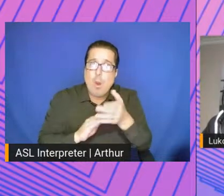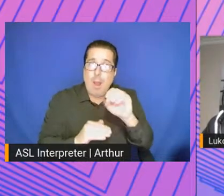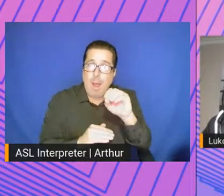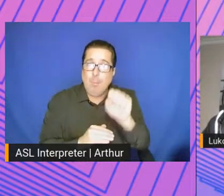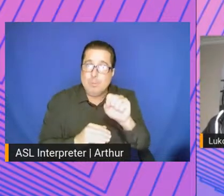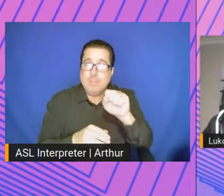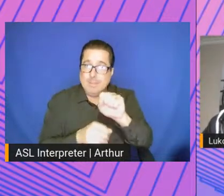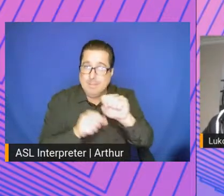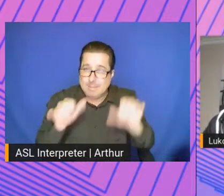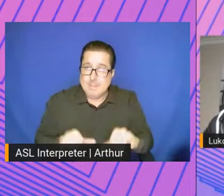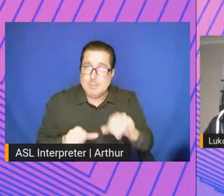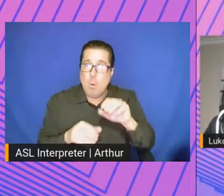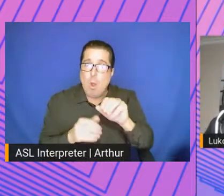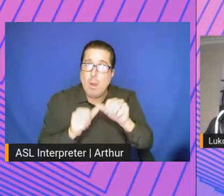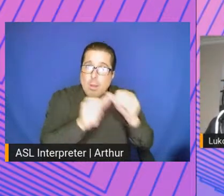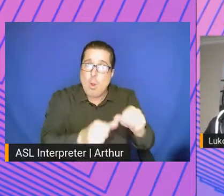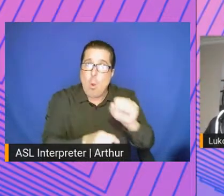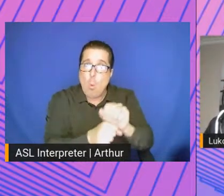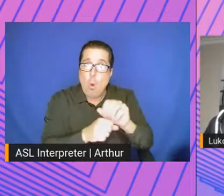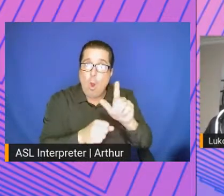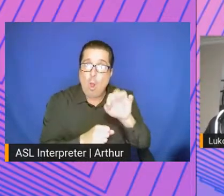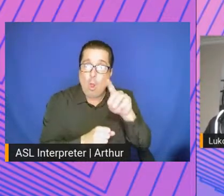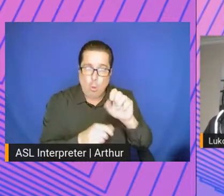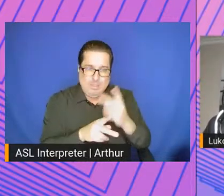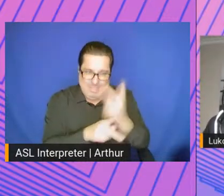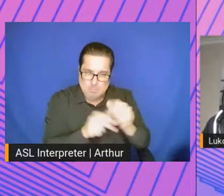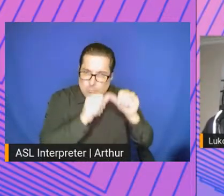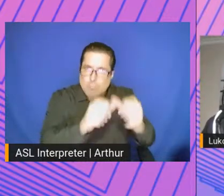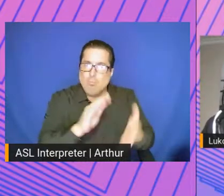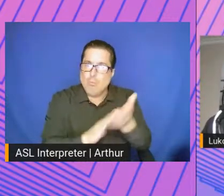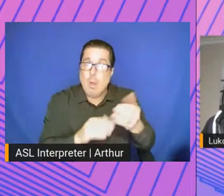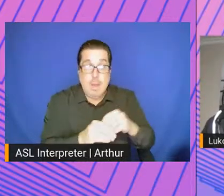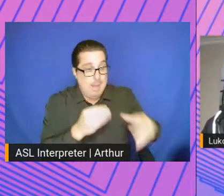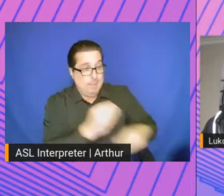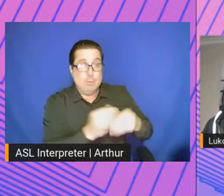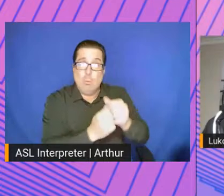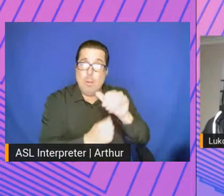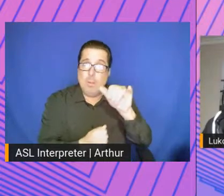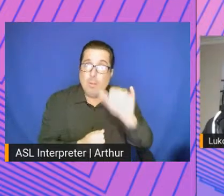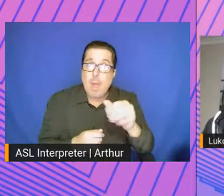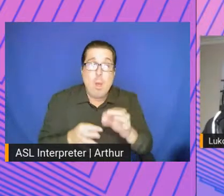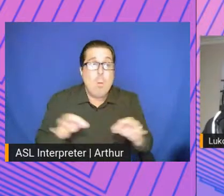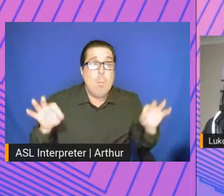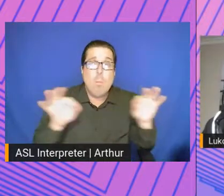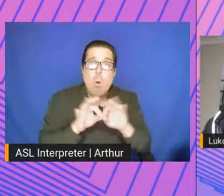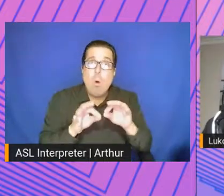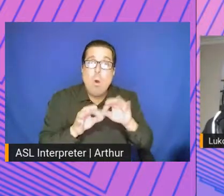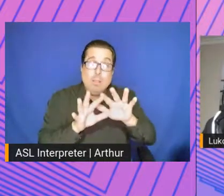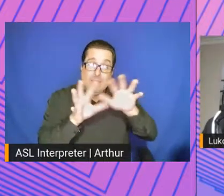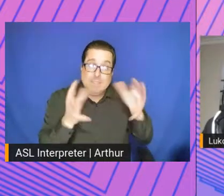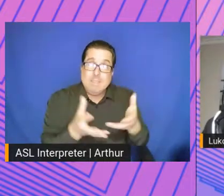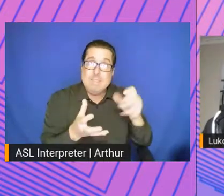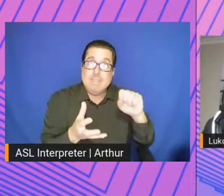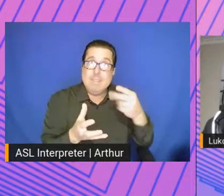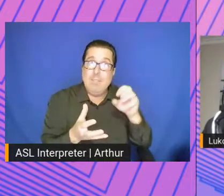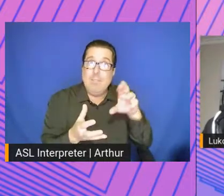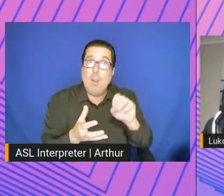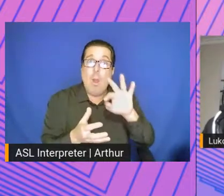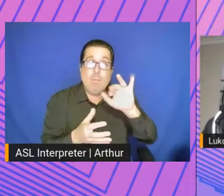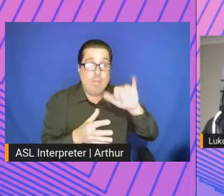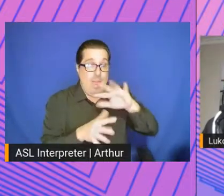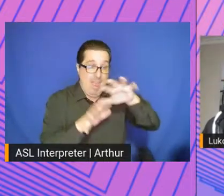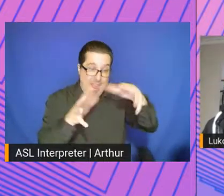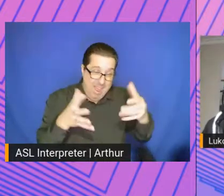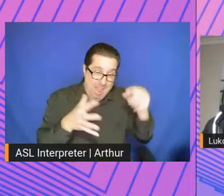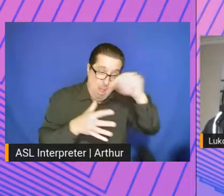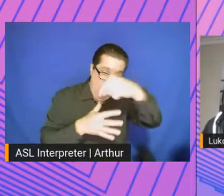container workloads are going to be running. So in addition to that, an important sphere would obviously be making sure